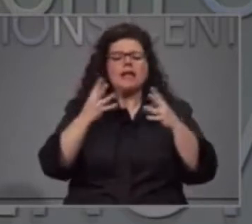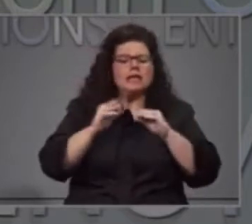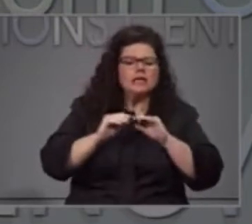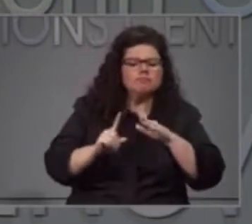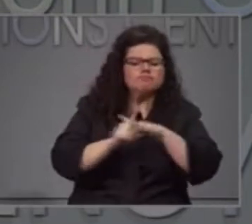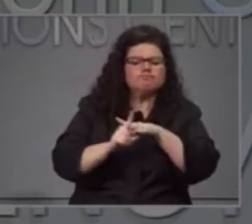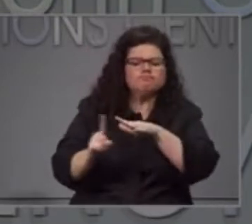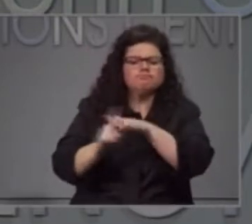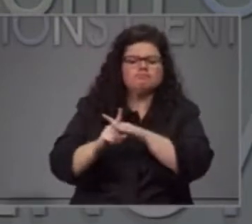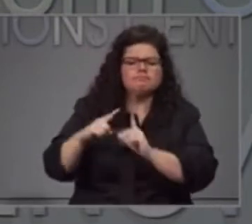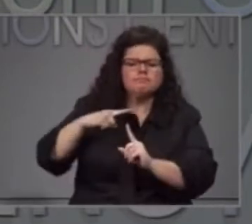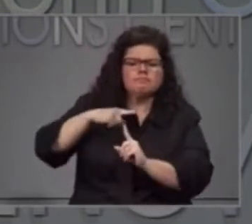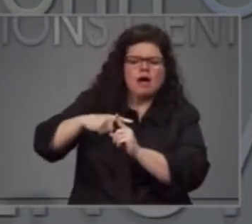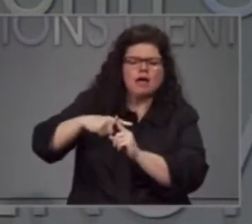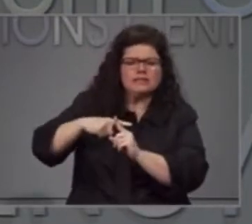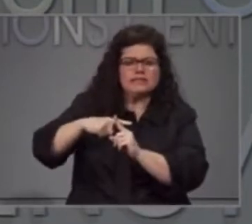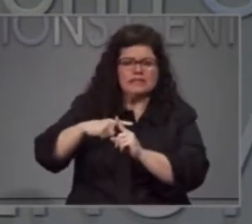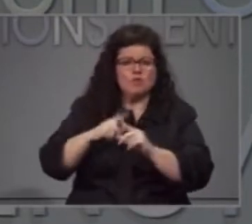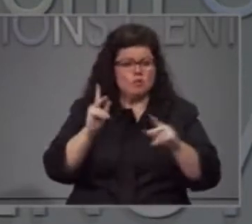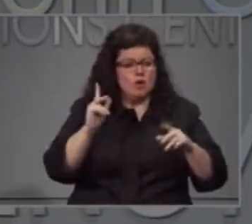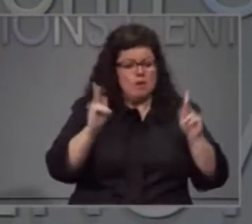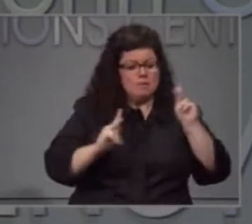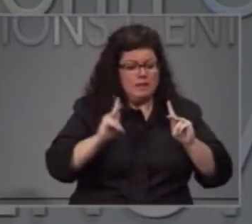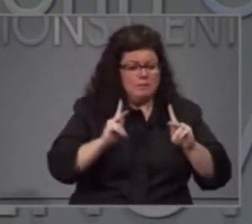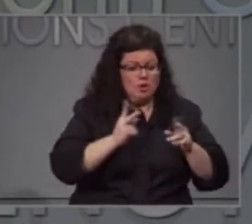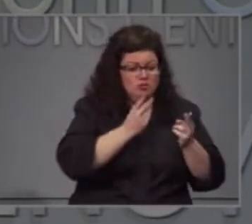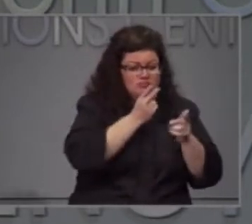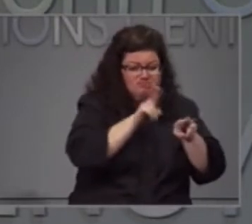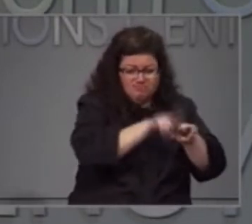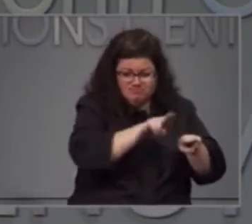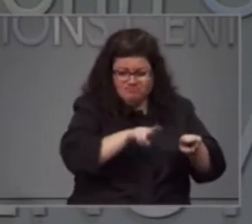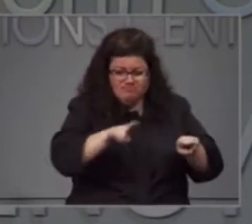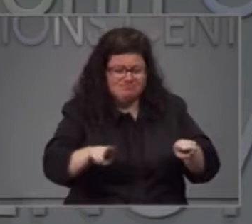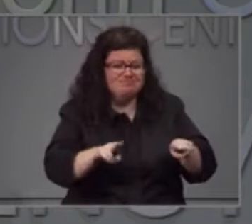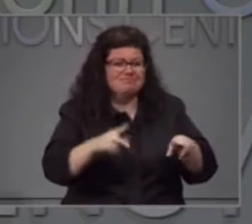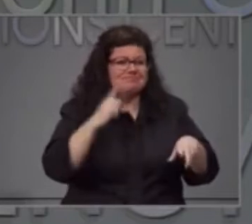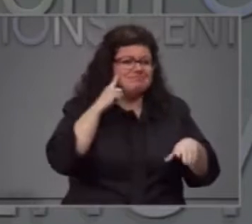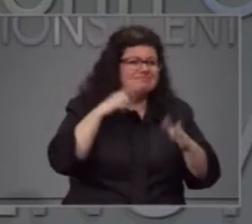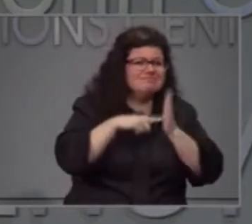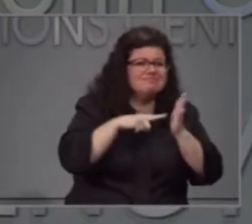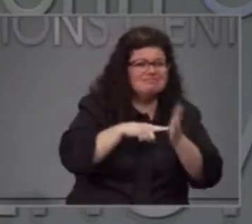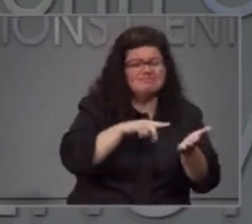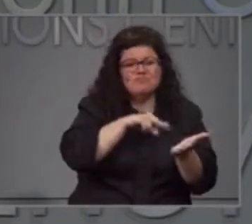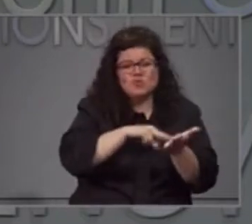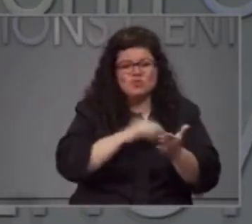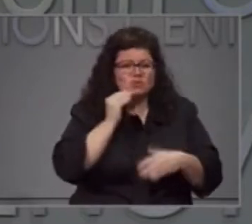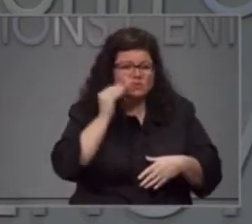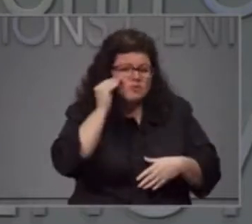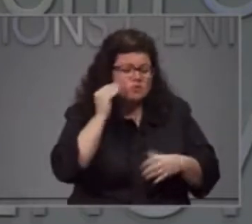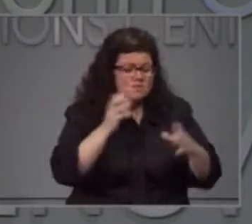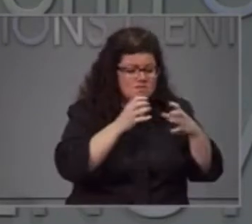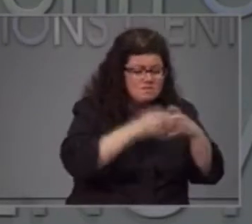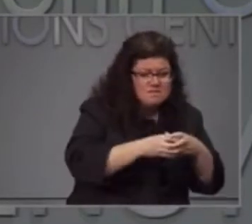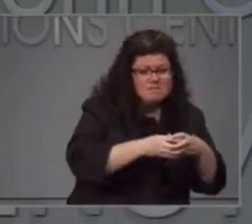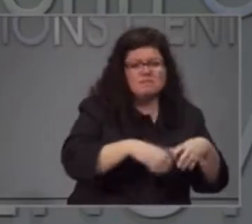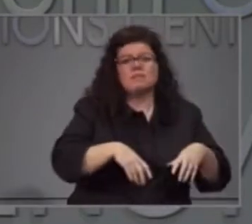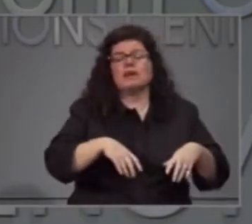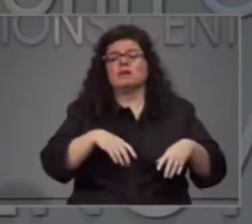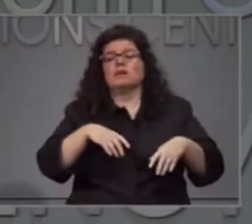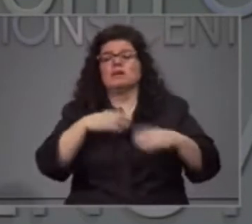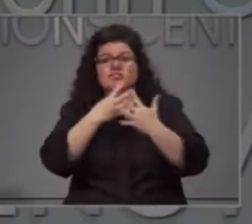outbreaks at congregate living facilities, nursing homes, residential care facilities, and correctional